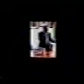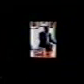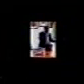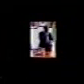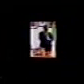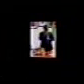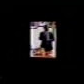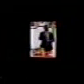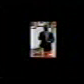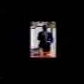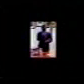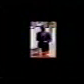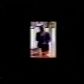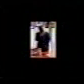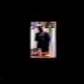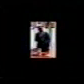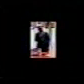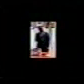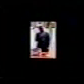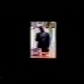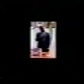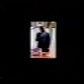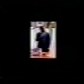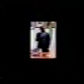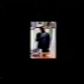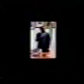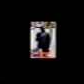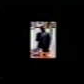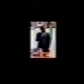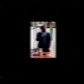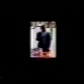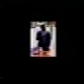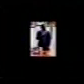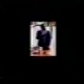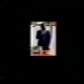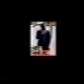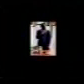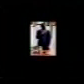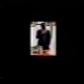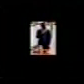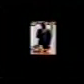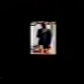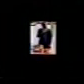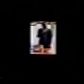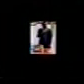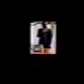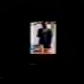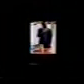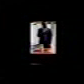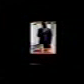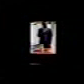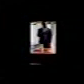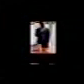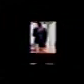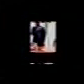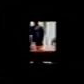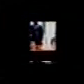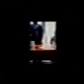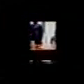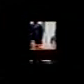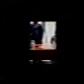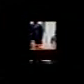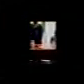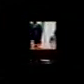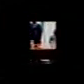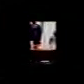yourself, you will hinder yourself. And you know you are doing it. And you say, I don't care. It's later after the thing